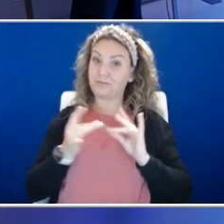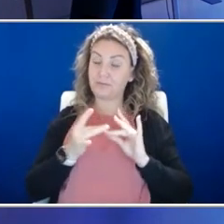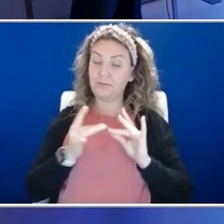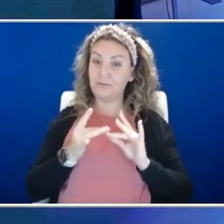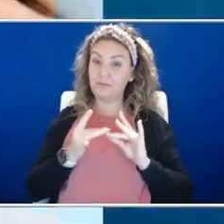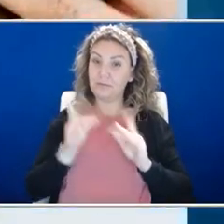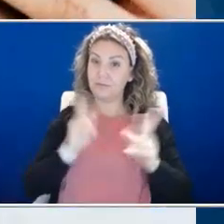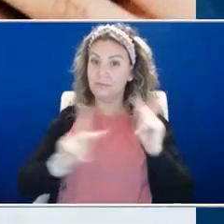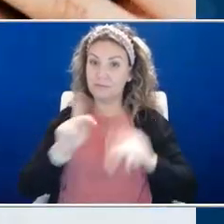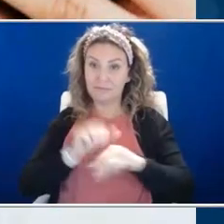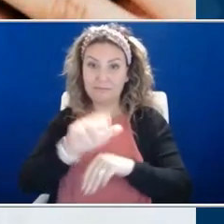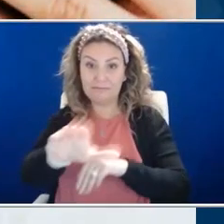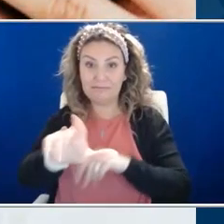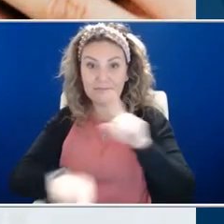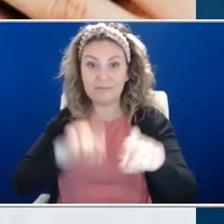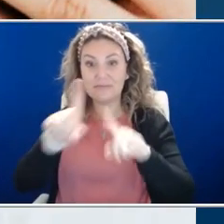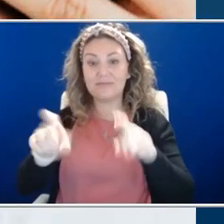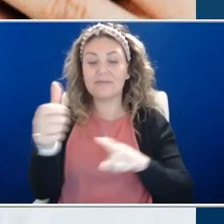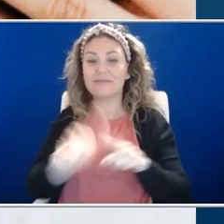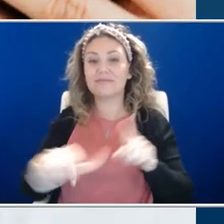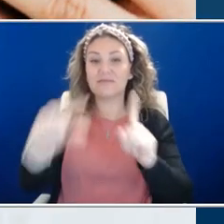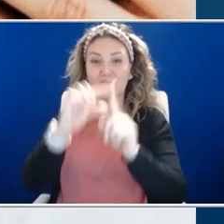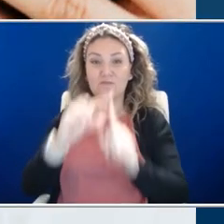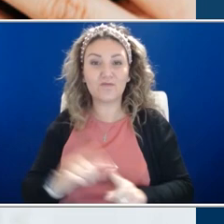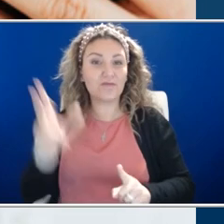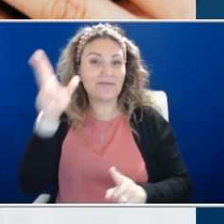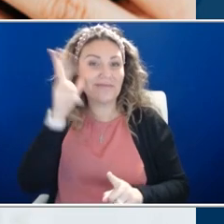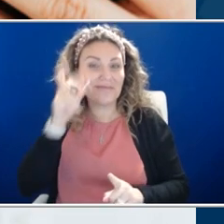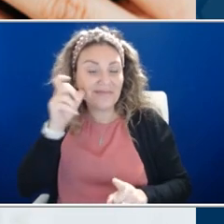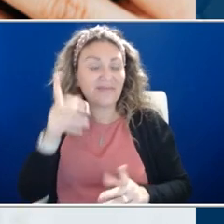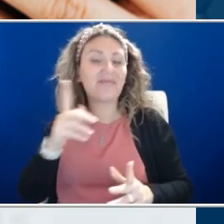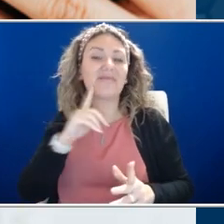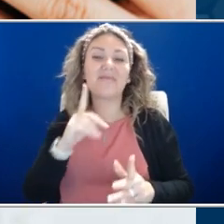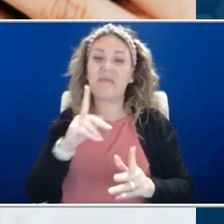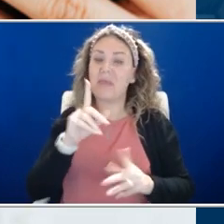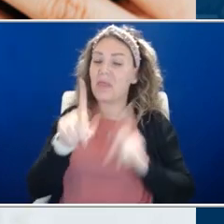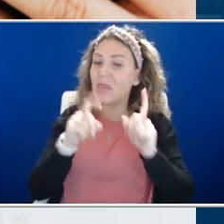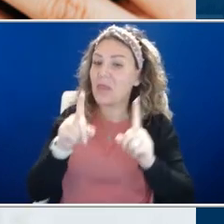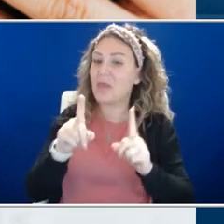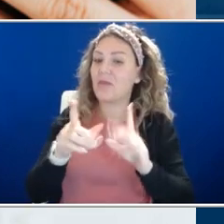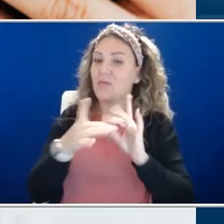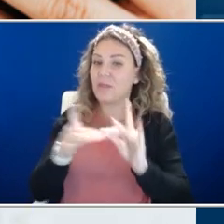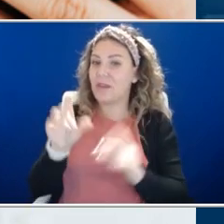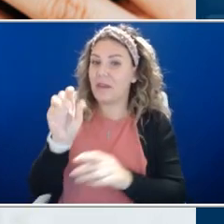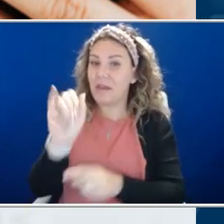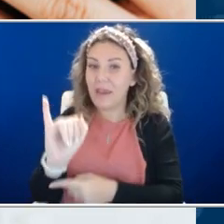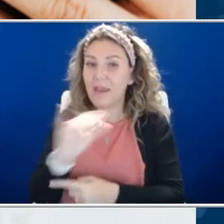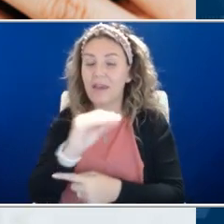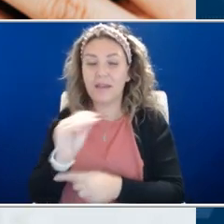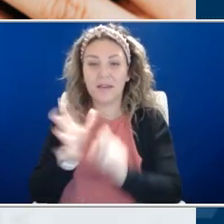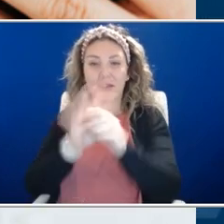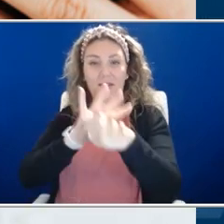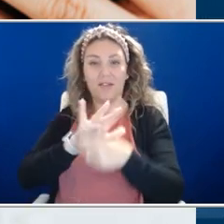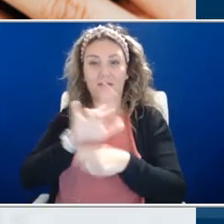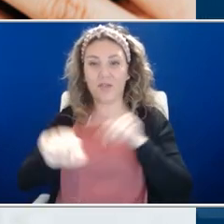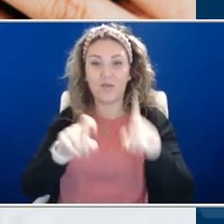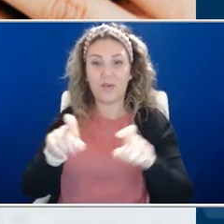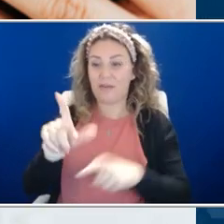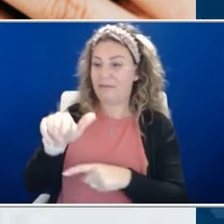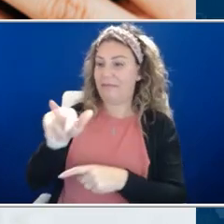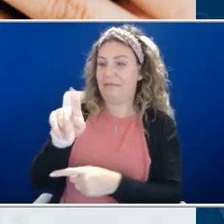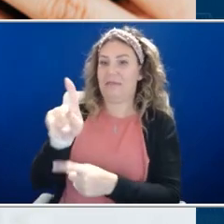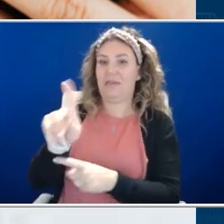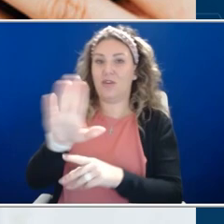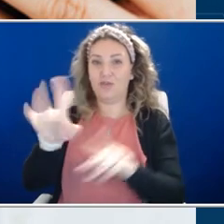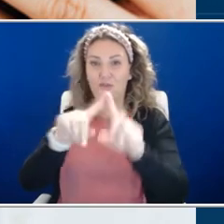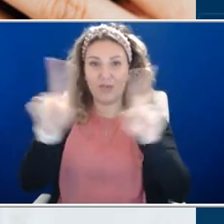in questions about any terms you hear us say, questions about AI, as well as COVID questions. The links are on your screen. Speaking of